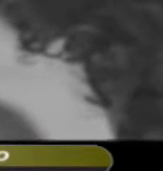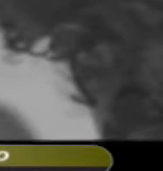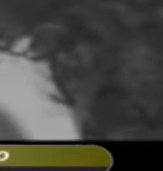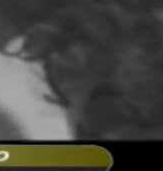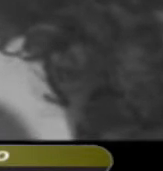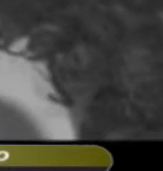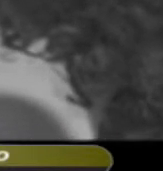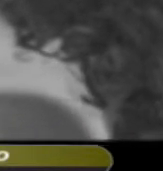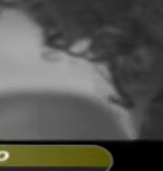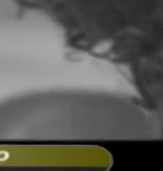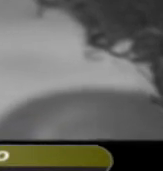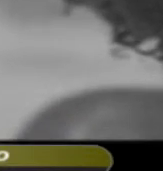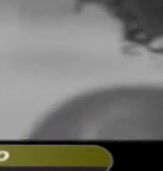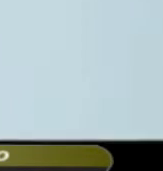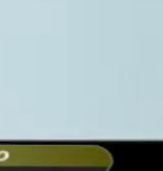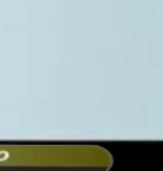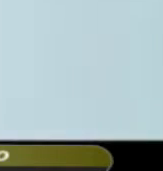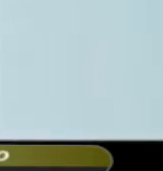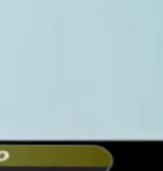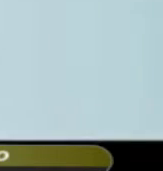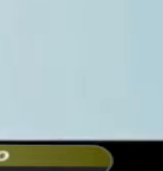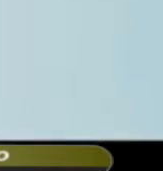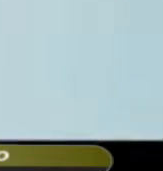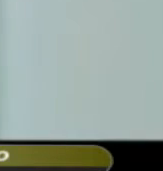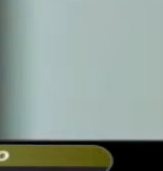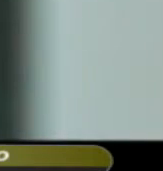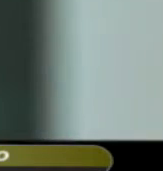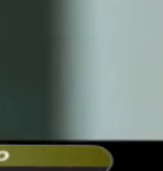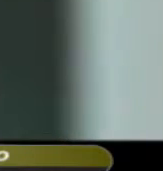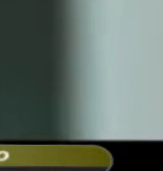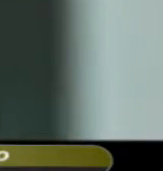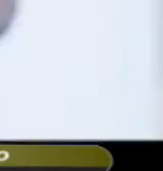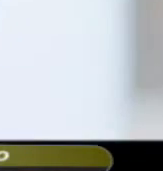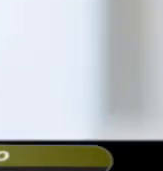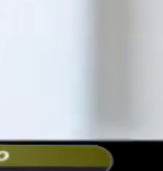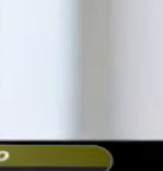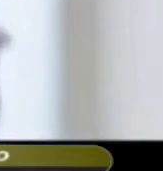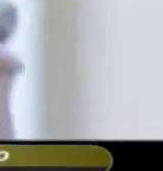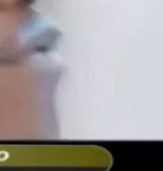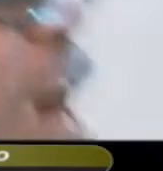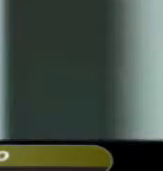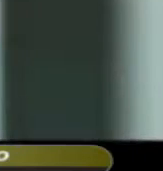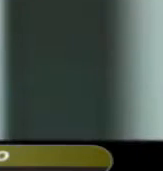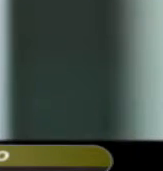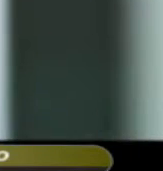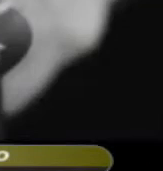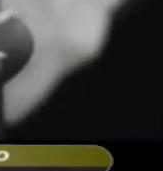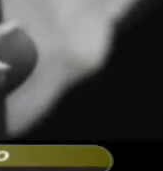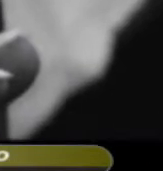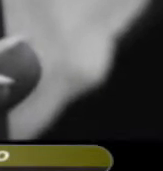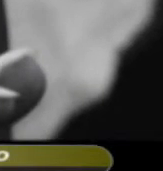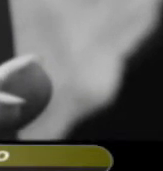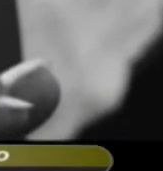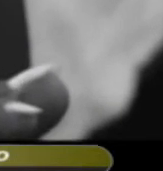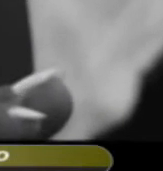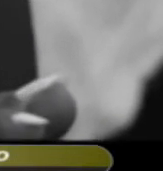complicate it. Be fat is simple, mommy. Take time, don't rush it.